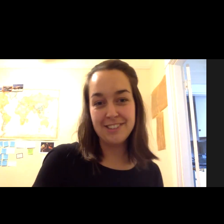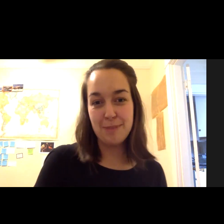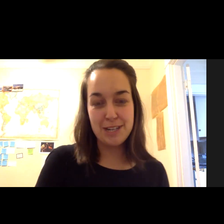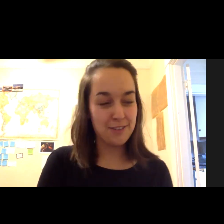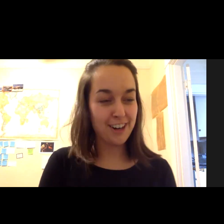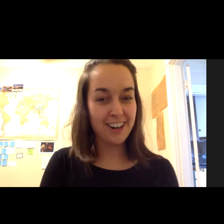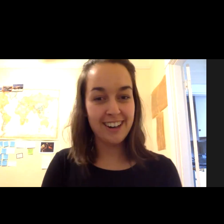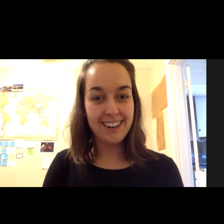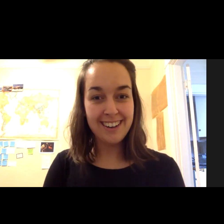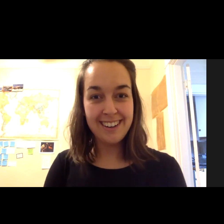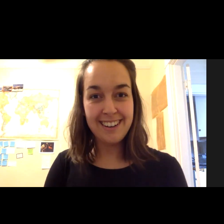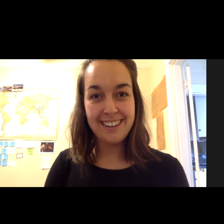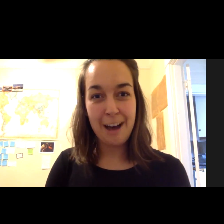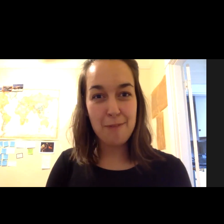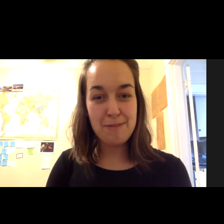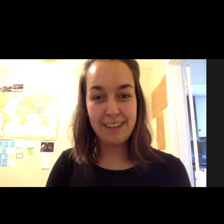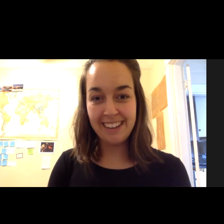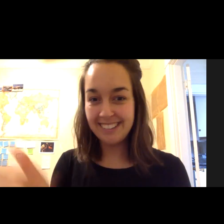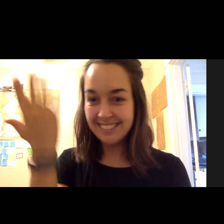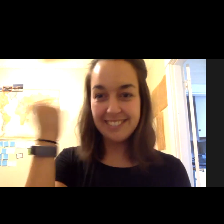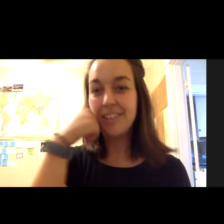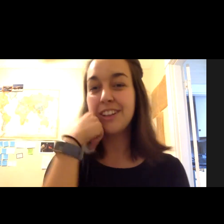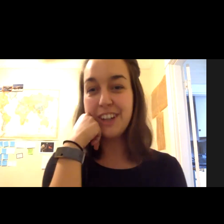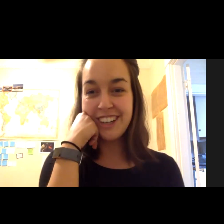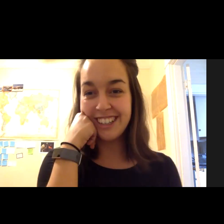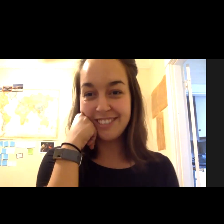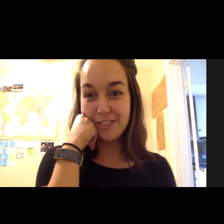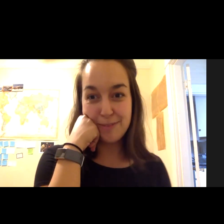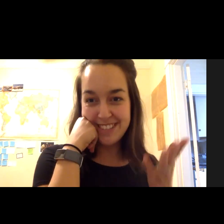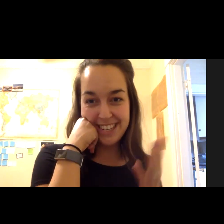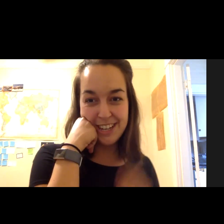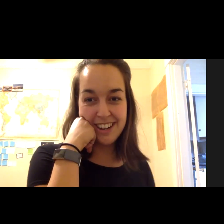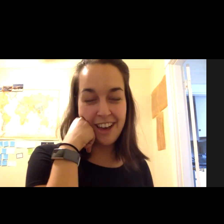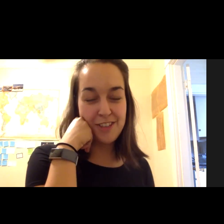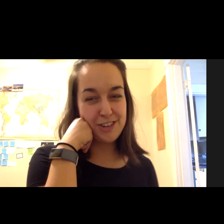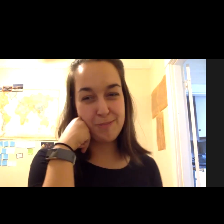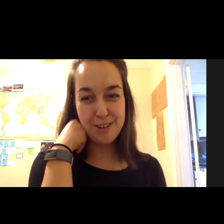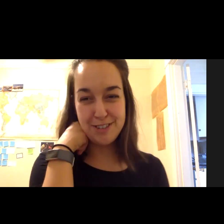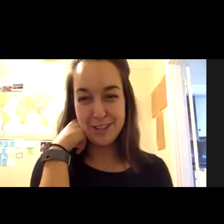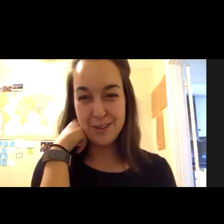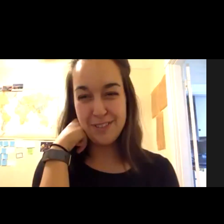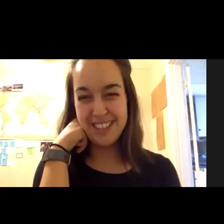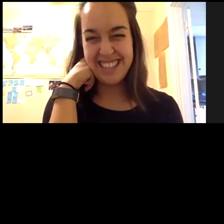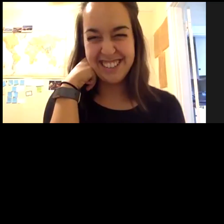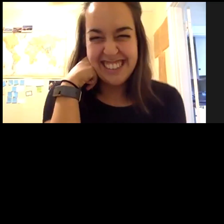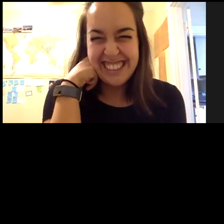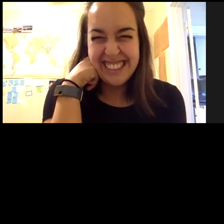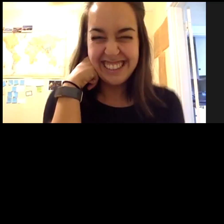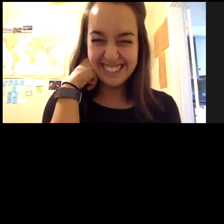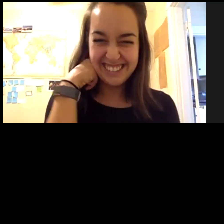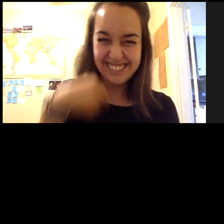thank you so much for helping me learn from seeing the other interpreters do what they